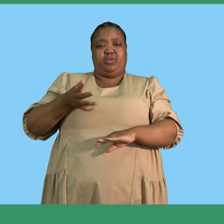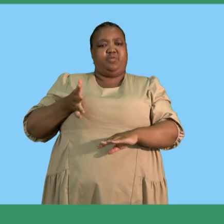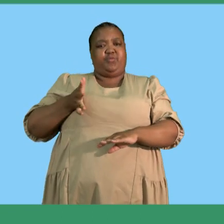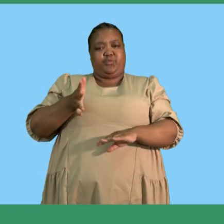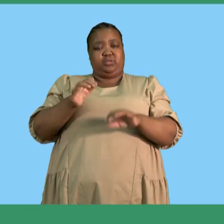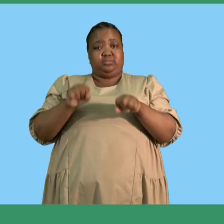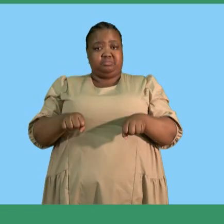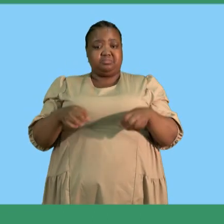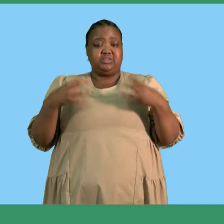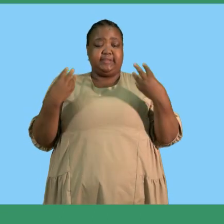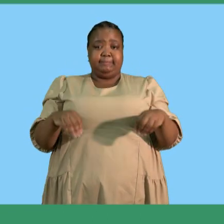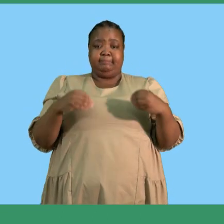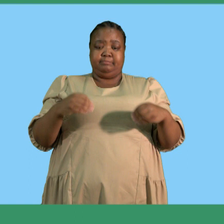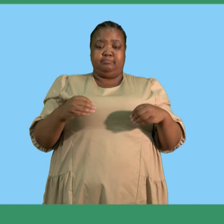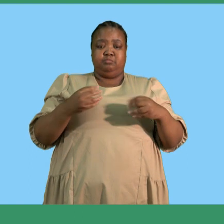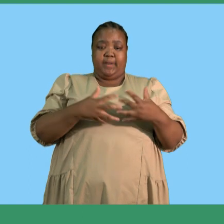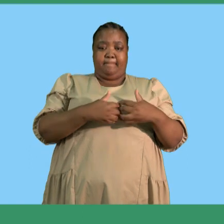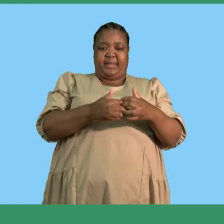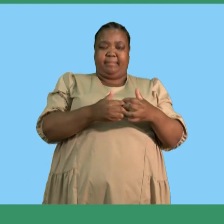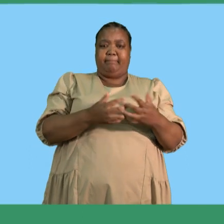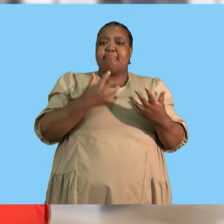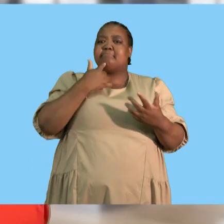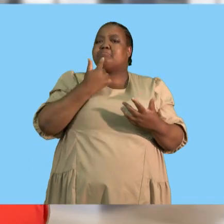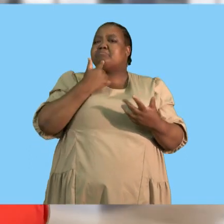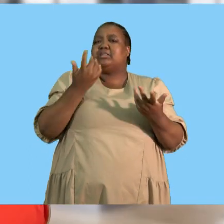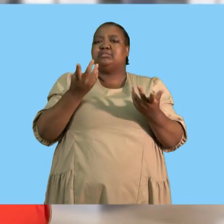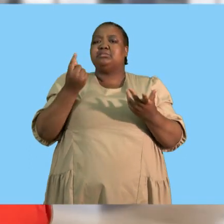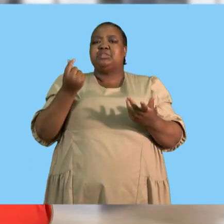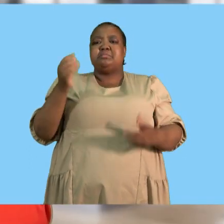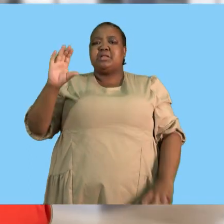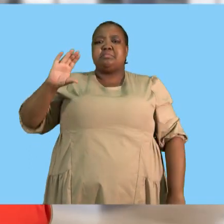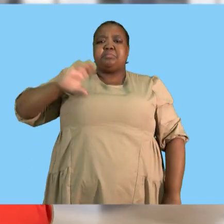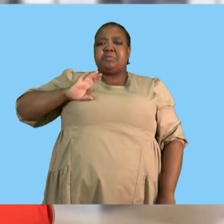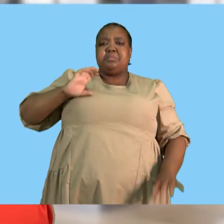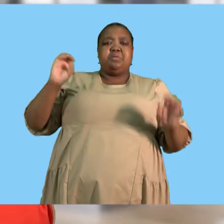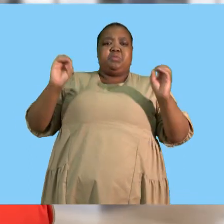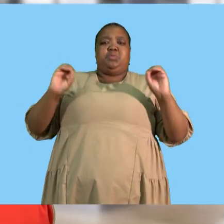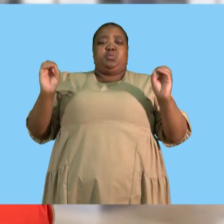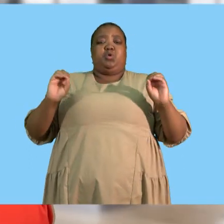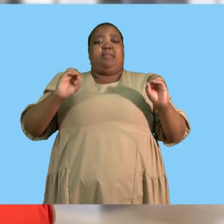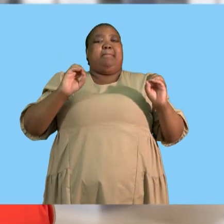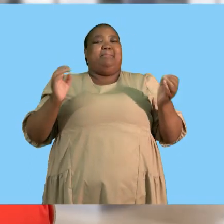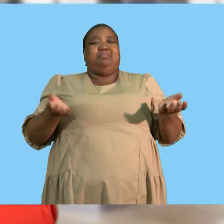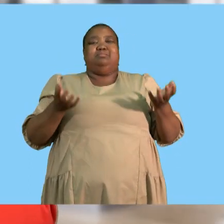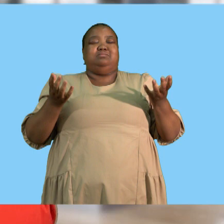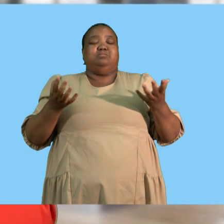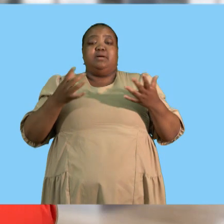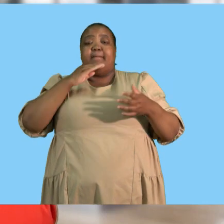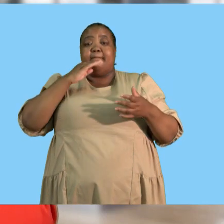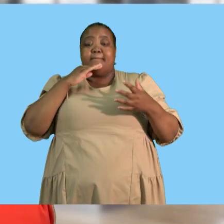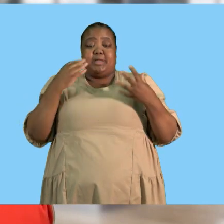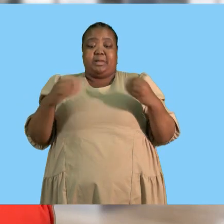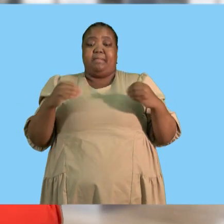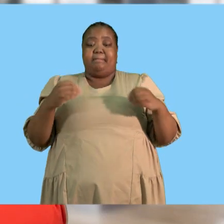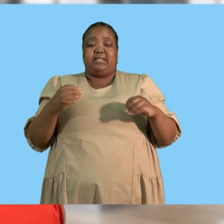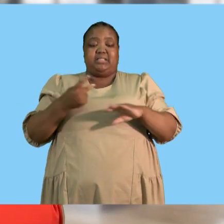So it makes no sense for me to run a business but do not make money out of it, because I will not be benefiting